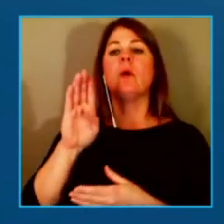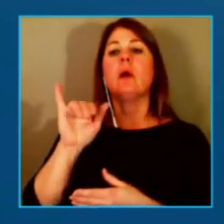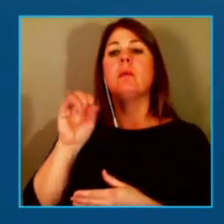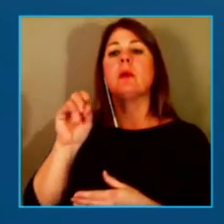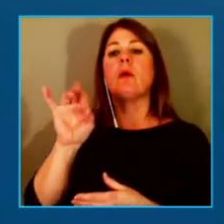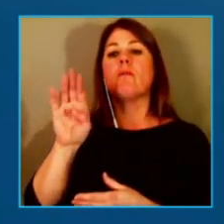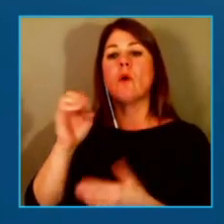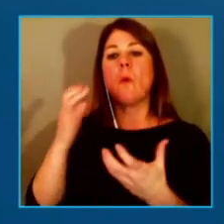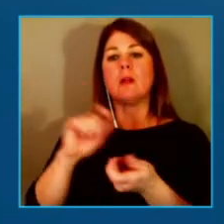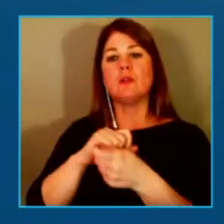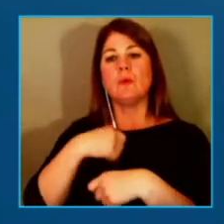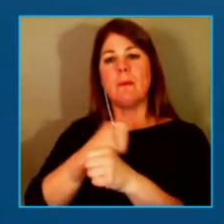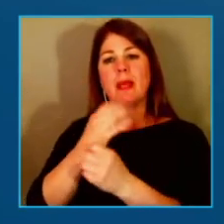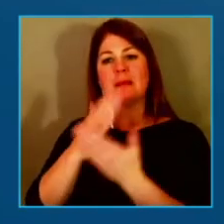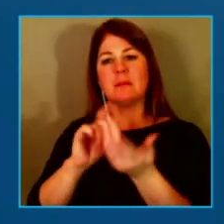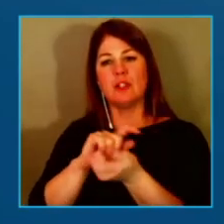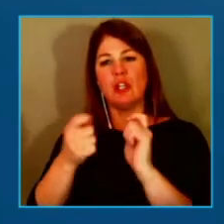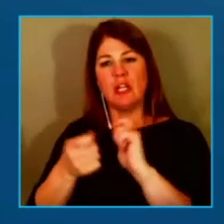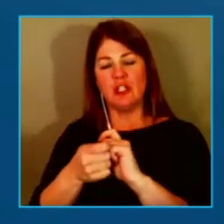So